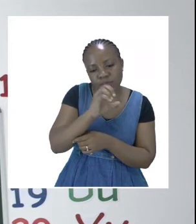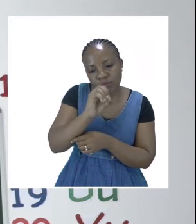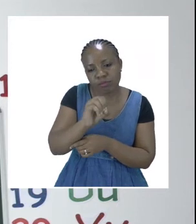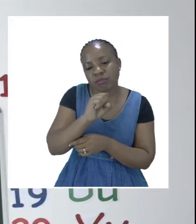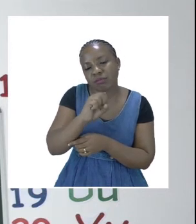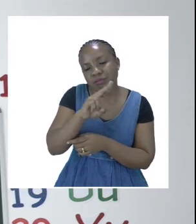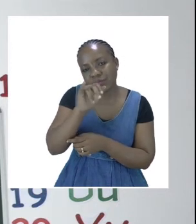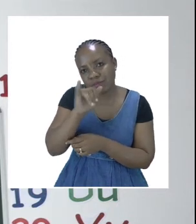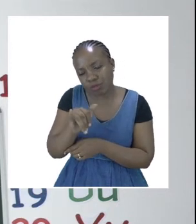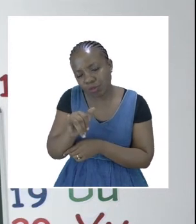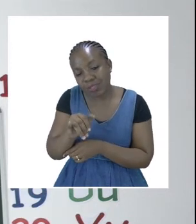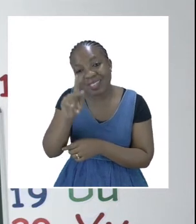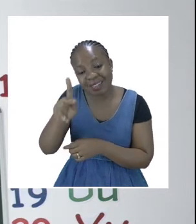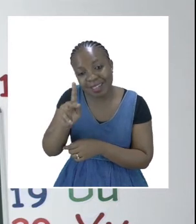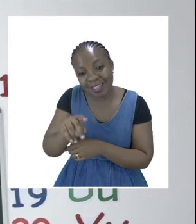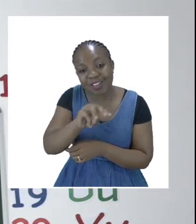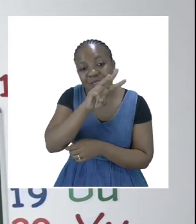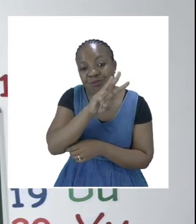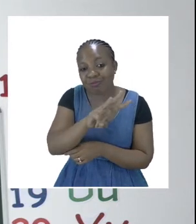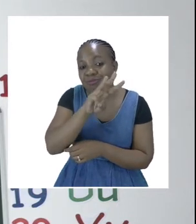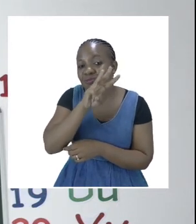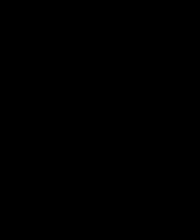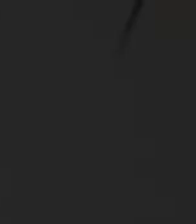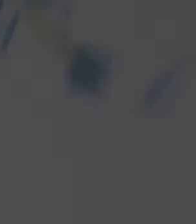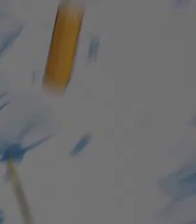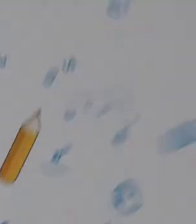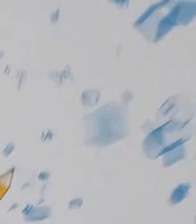our website, Zoshi Online.